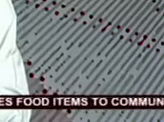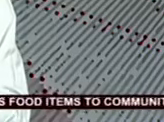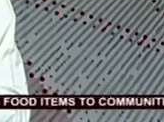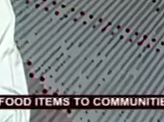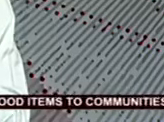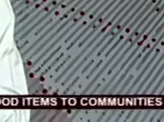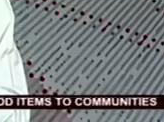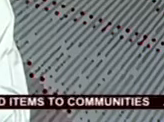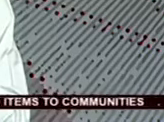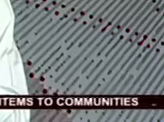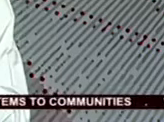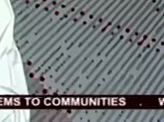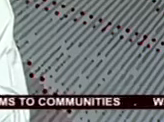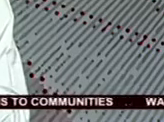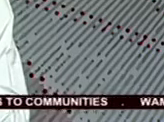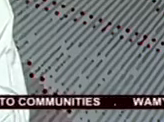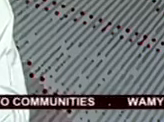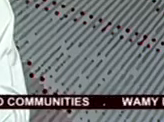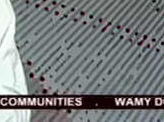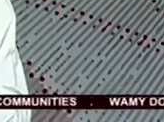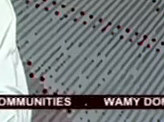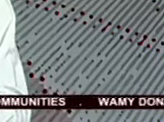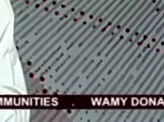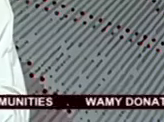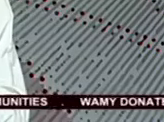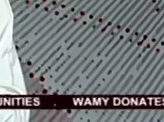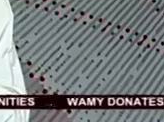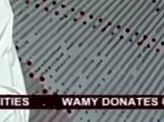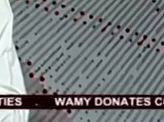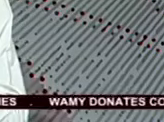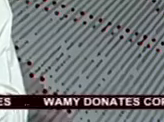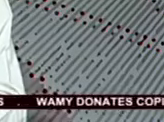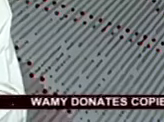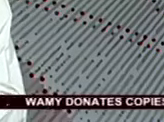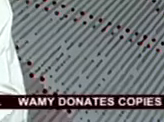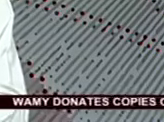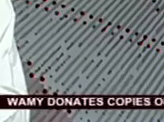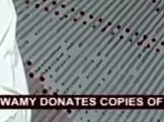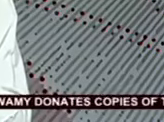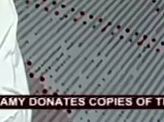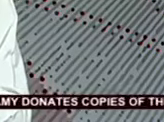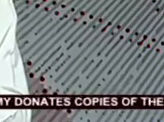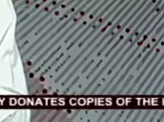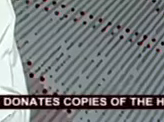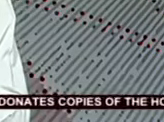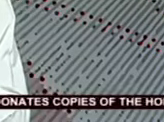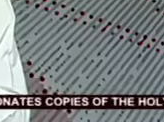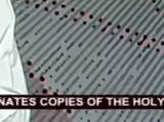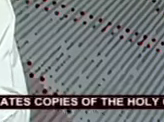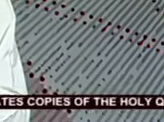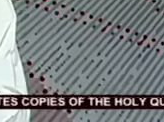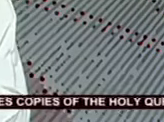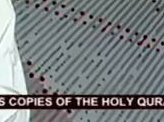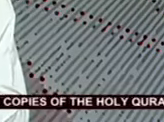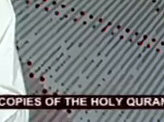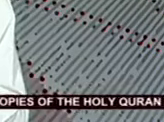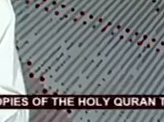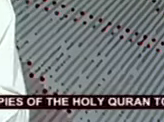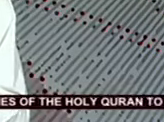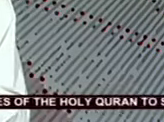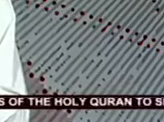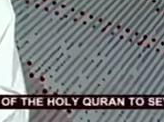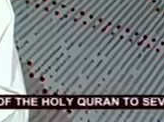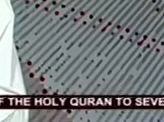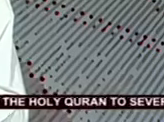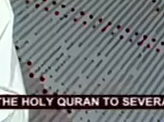ko sibito la wolle bentanun e hotelo doto kololi jeto e nyoseake alqur'ana karona tankola e benne mi